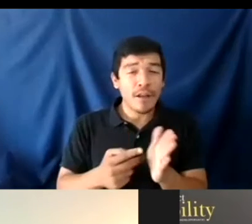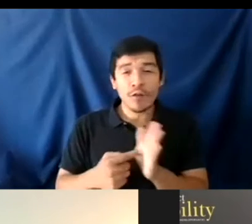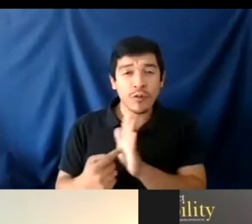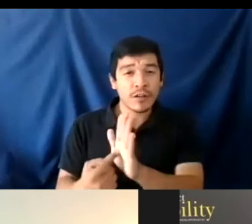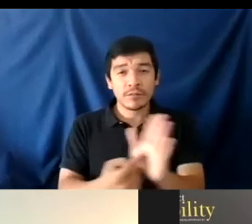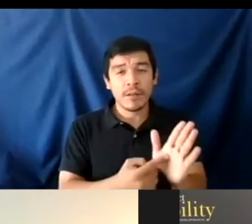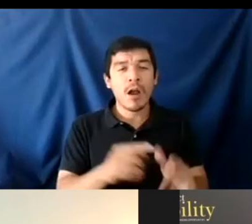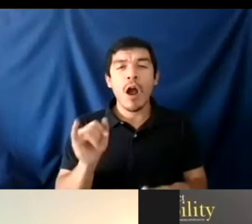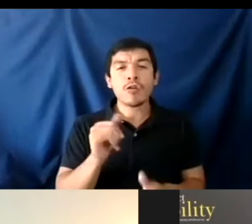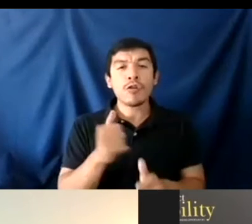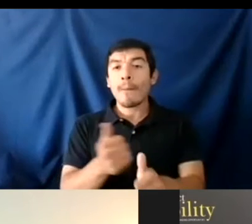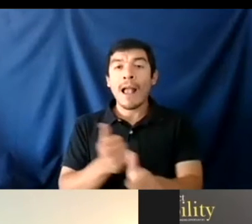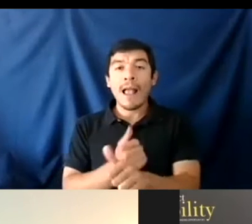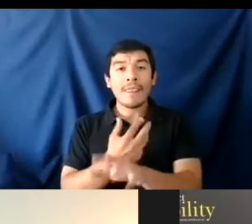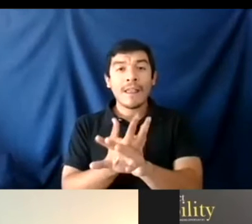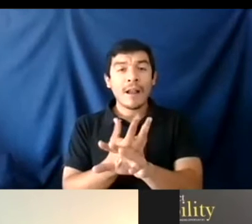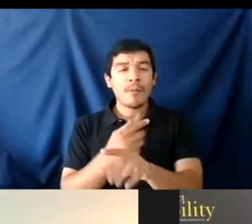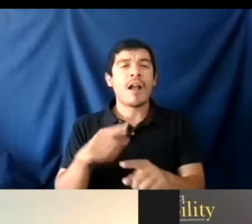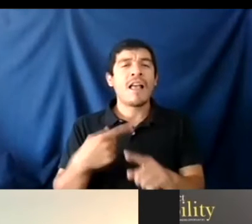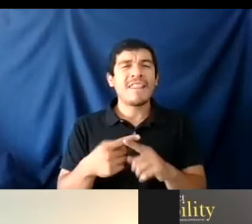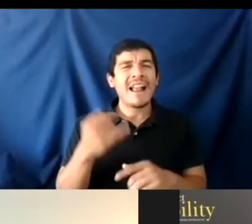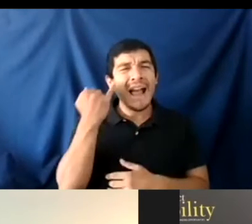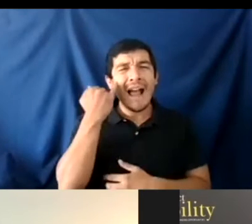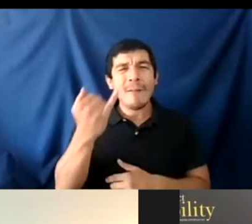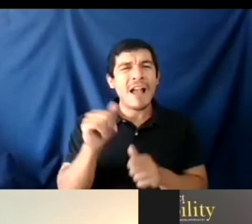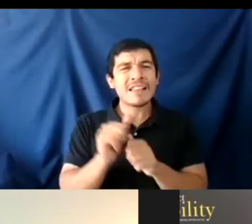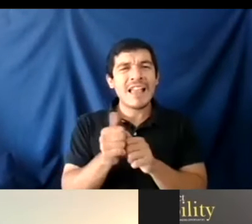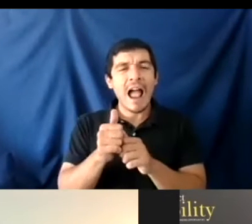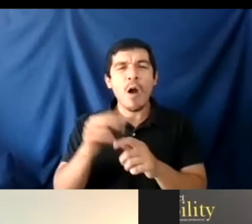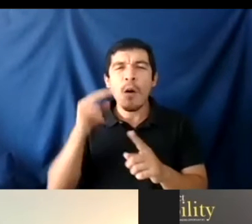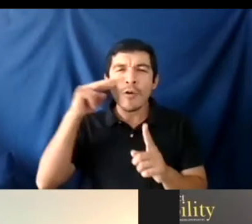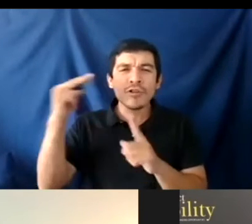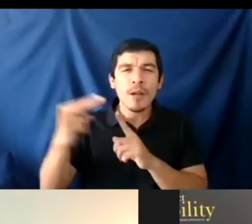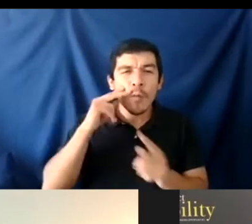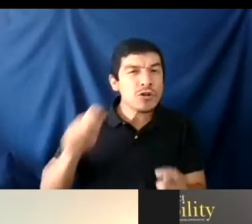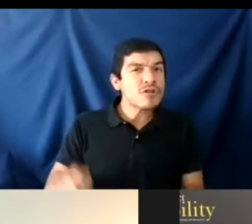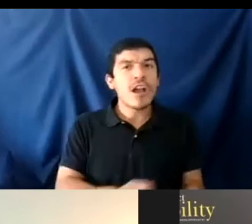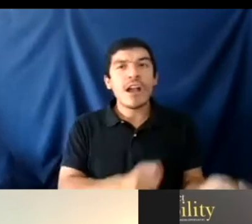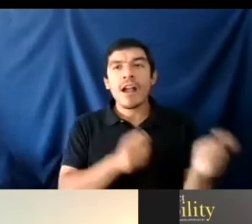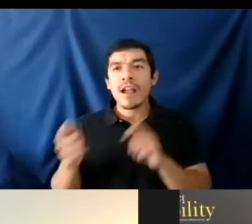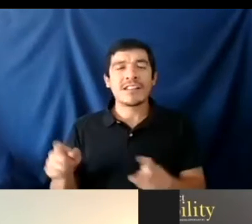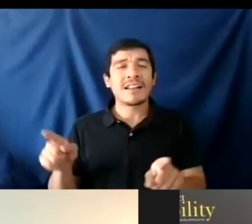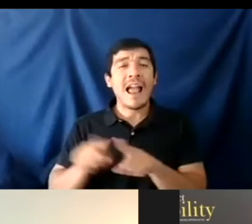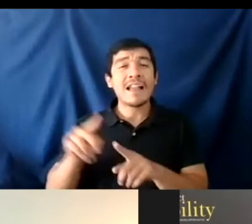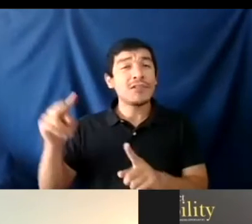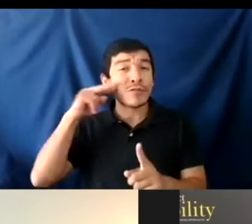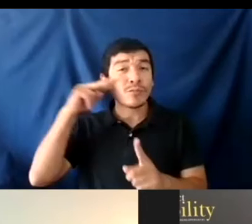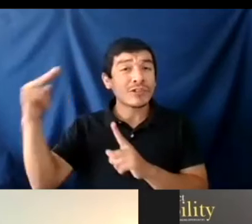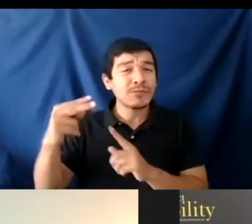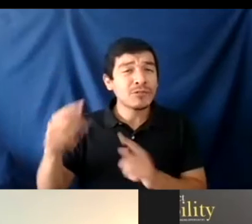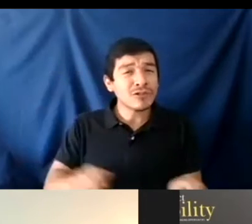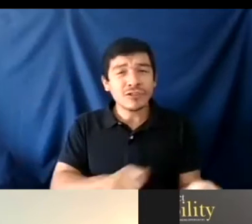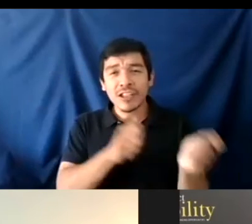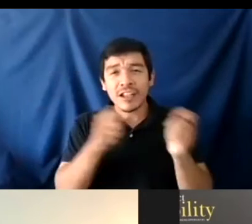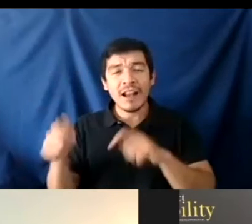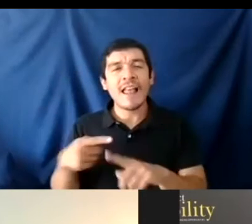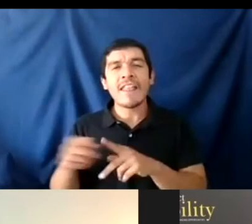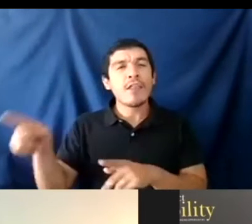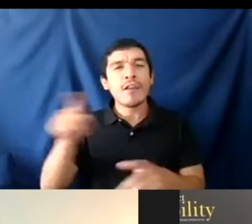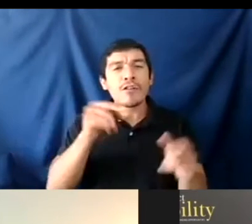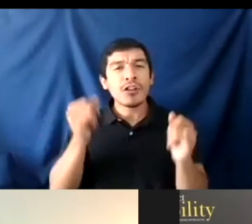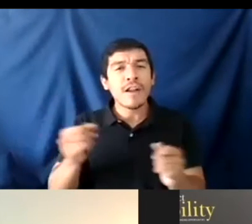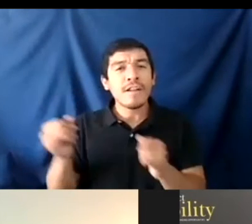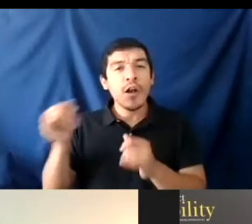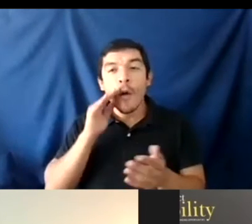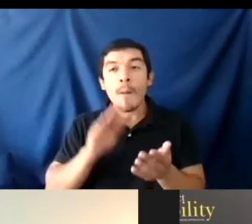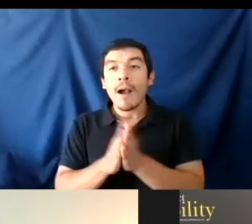well as behind the camera, then imagine how perceptions change. And then as those perceptions change, some of those individuals may be